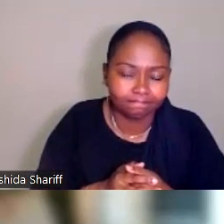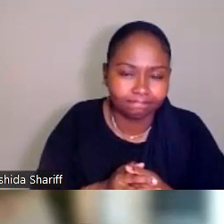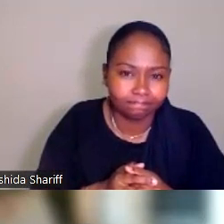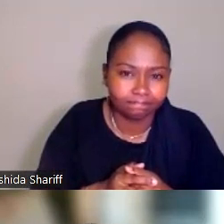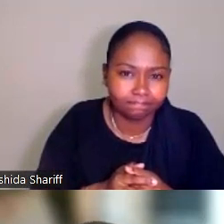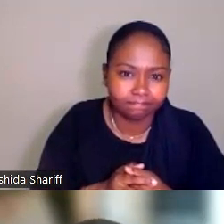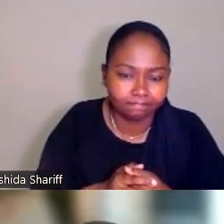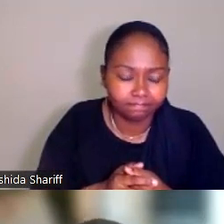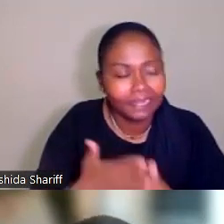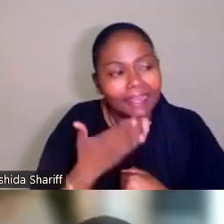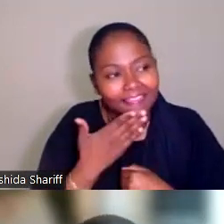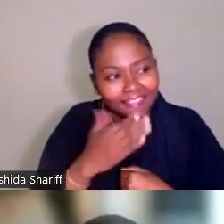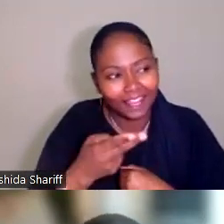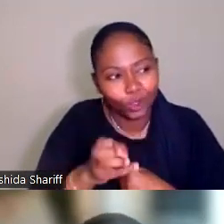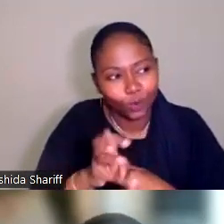Thank you, Howard.